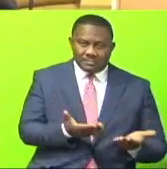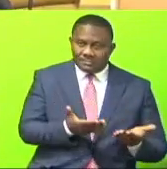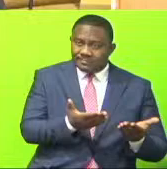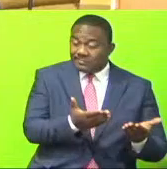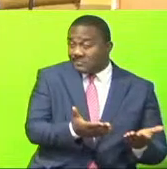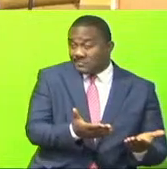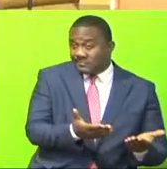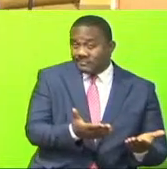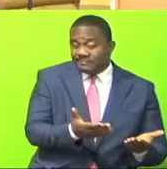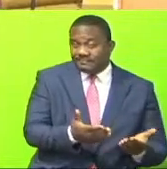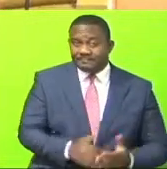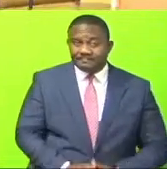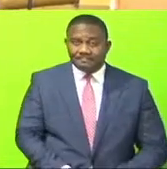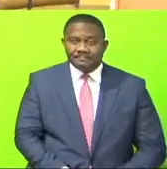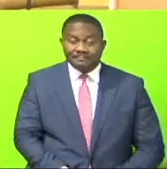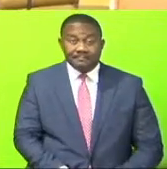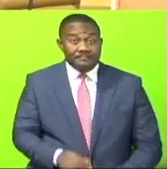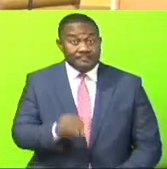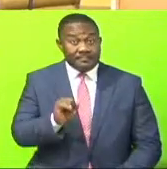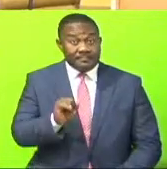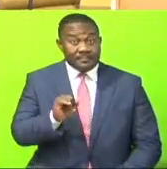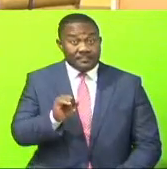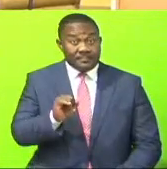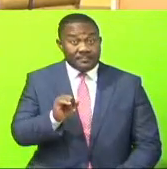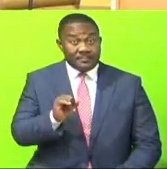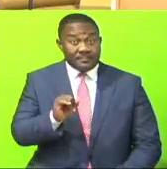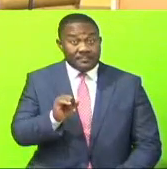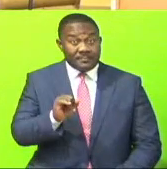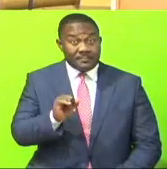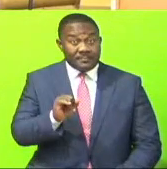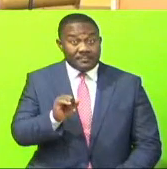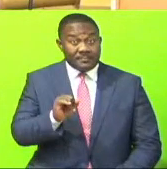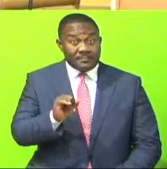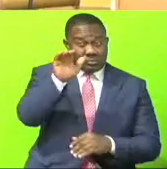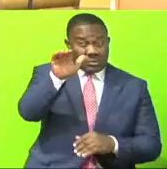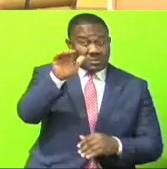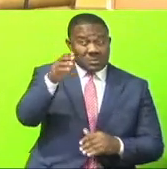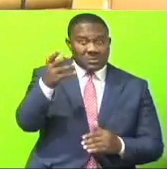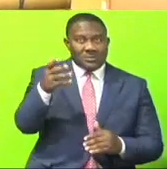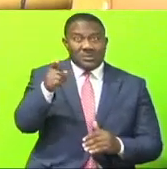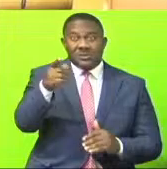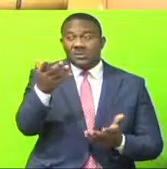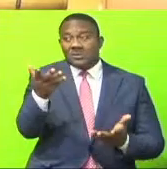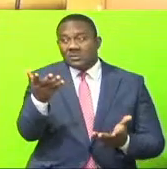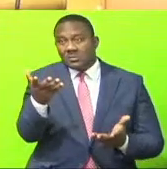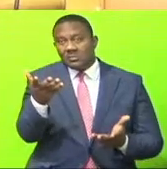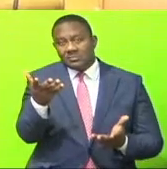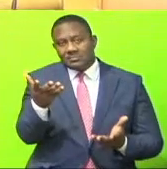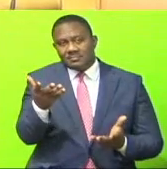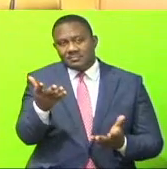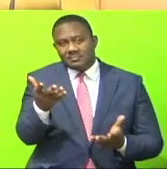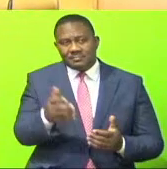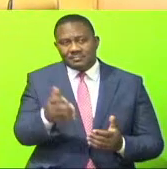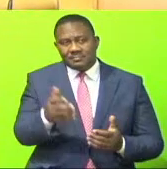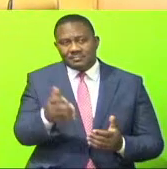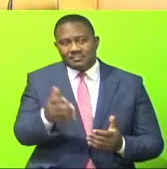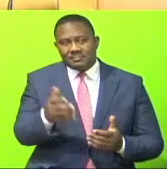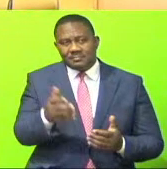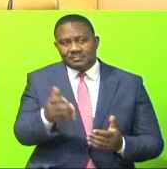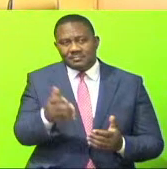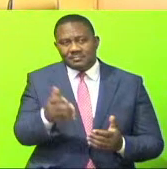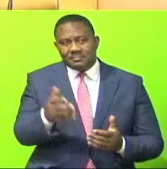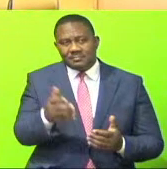think that if a petition brings the matter to your attention and you decide to act, fine. But also, a